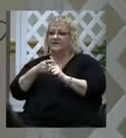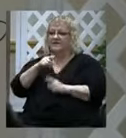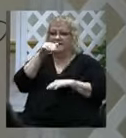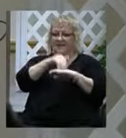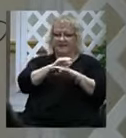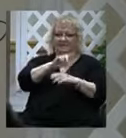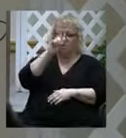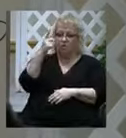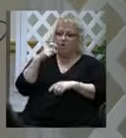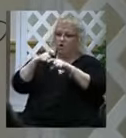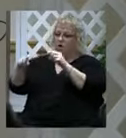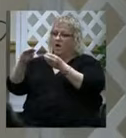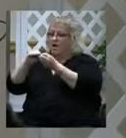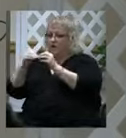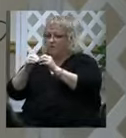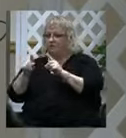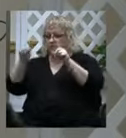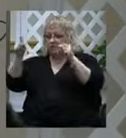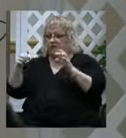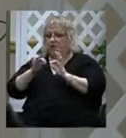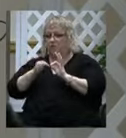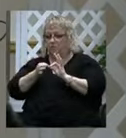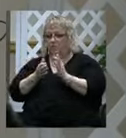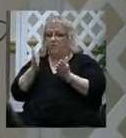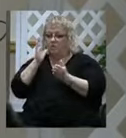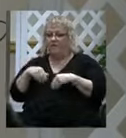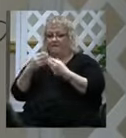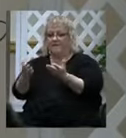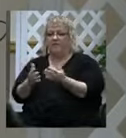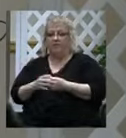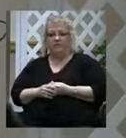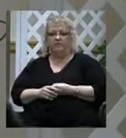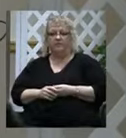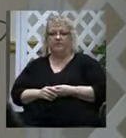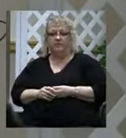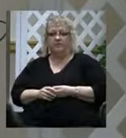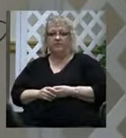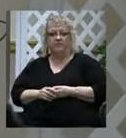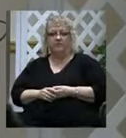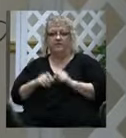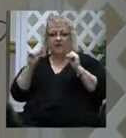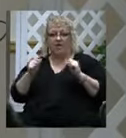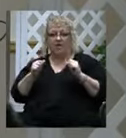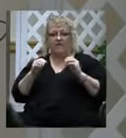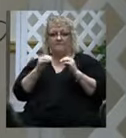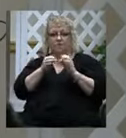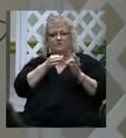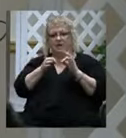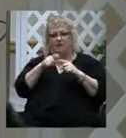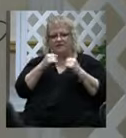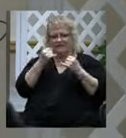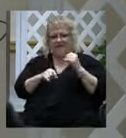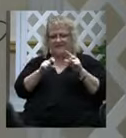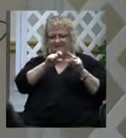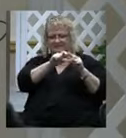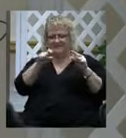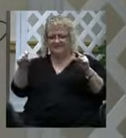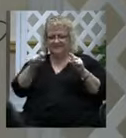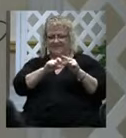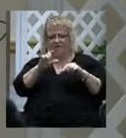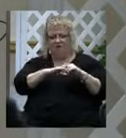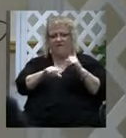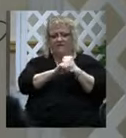a number, and then, quote, interpretation services will be available. So the question is, can you further explain this last sentence?